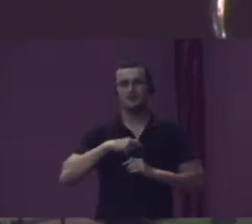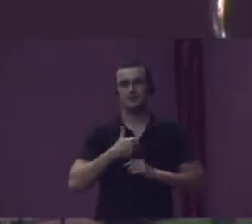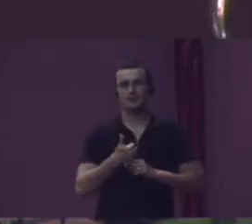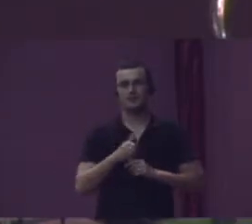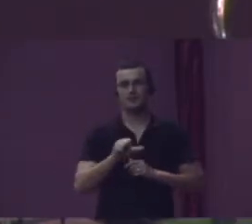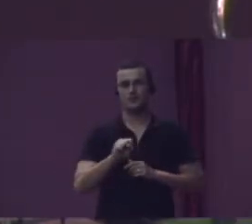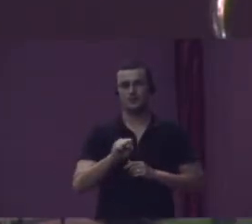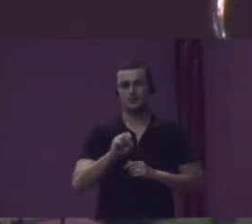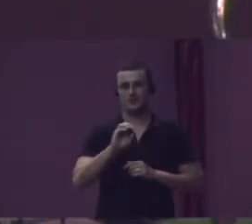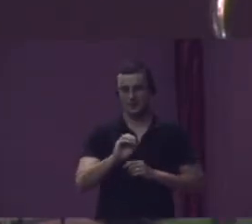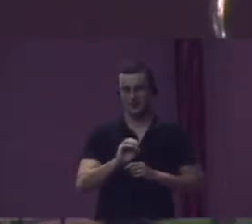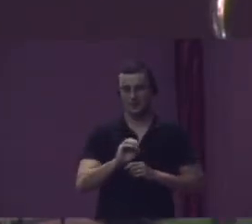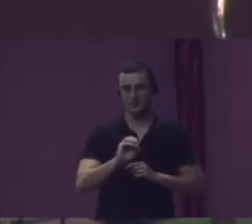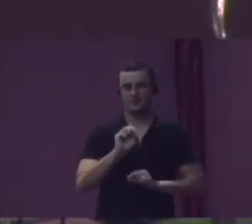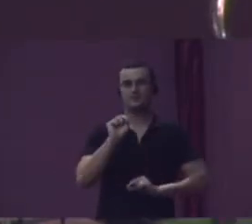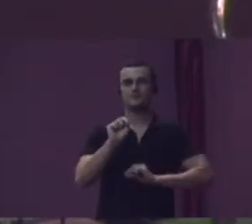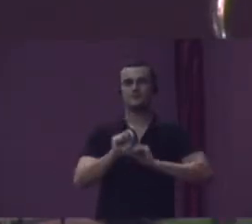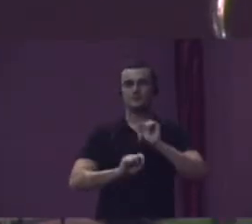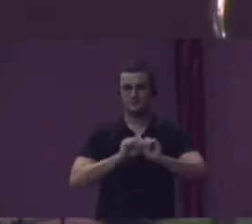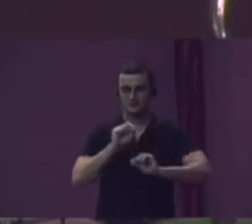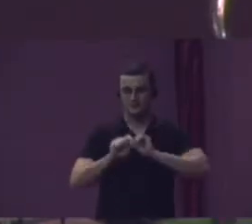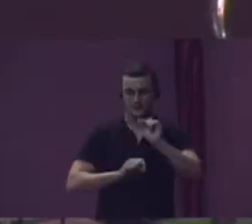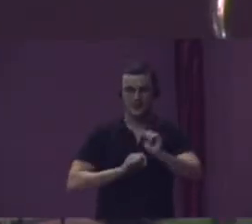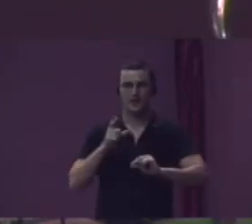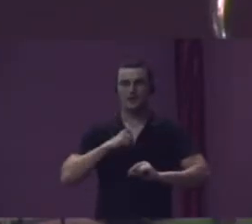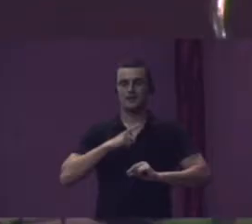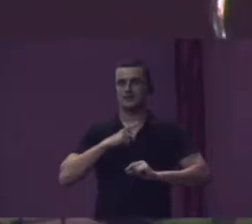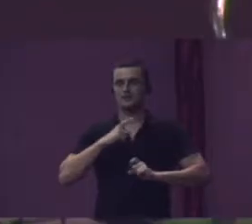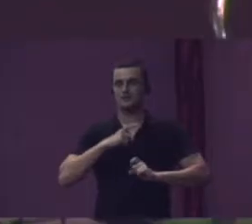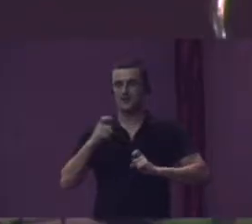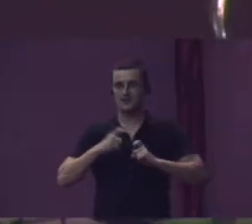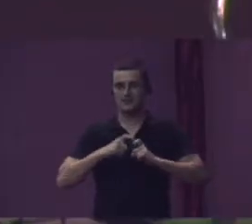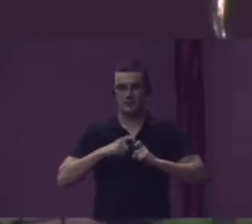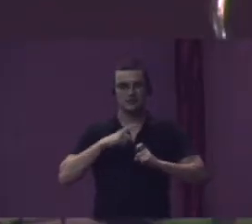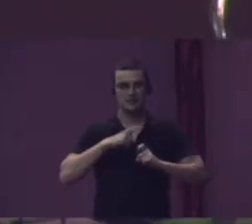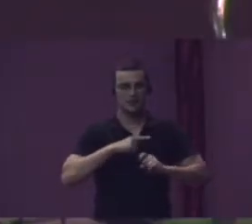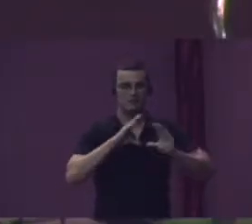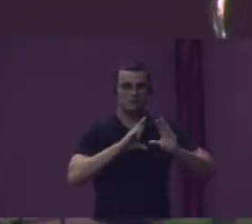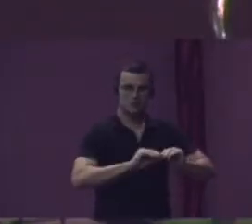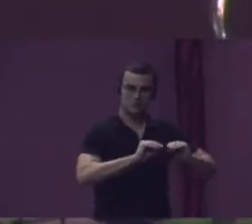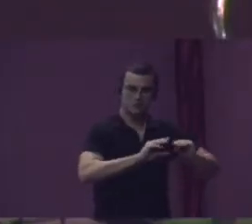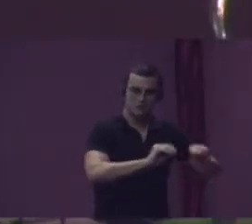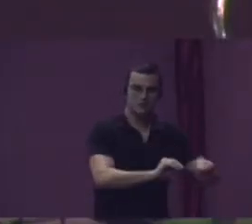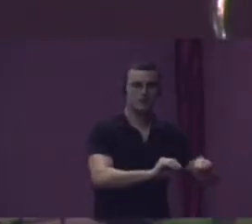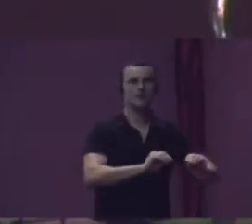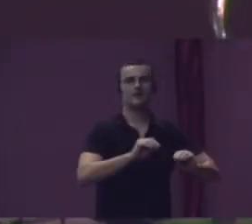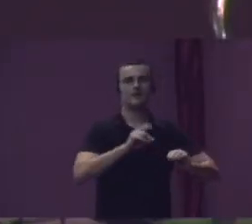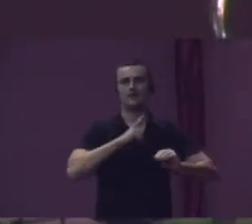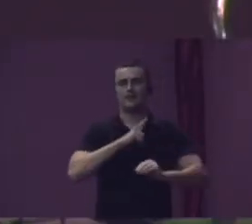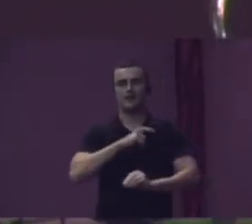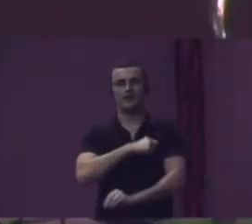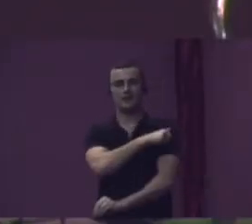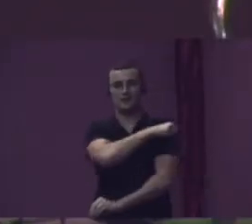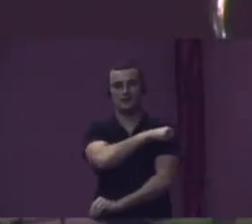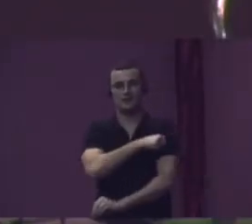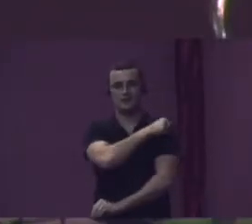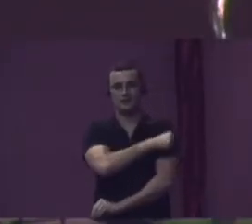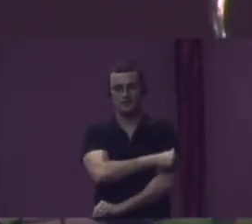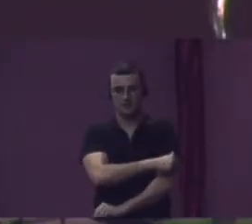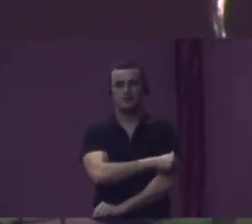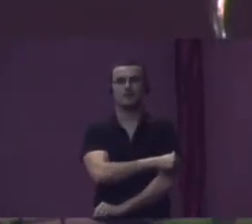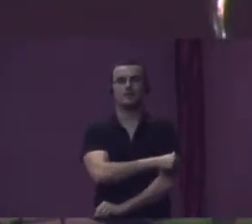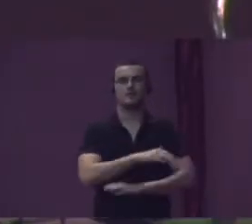company of heavy medical intervention and depended on medical technologies. Ironically, as obstetricians gained space